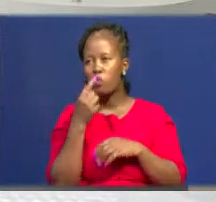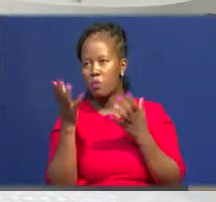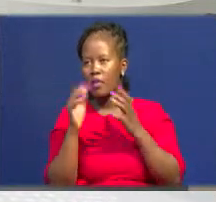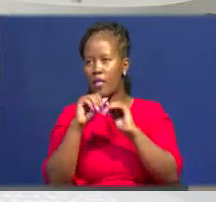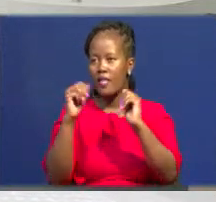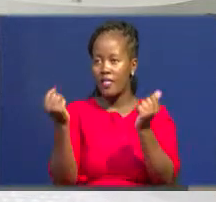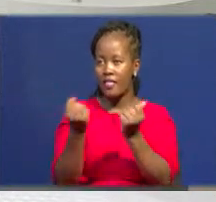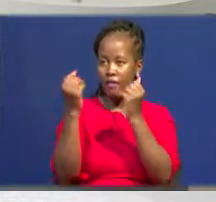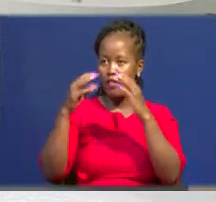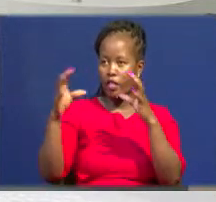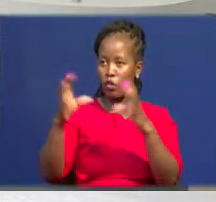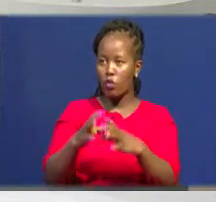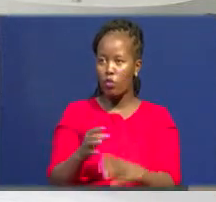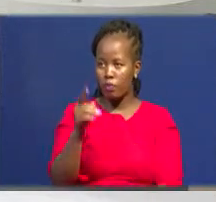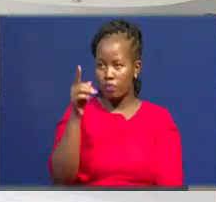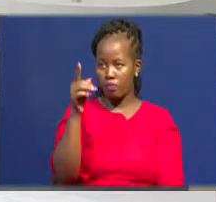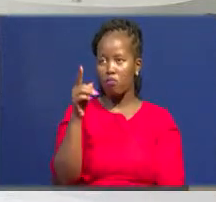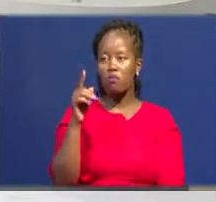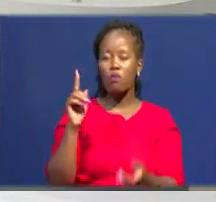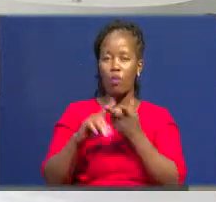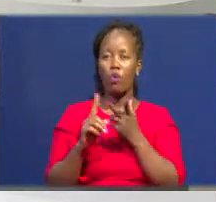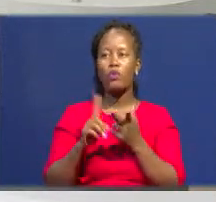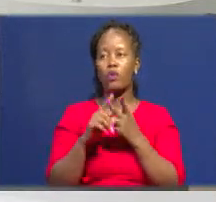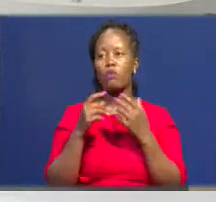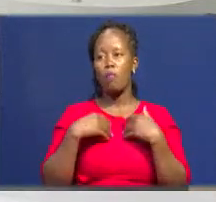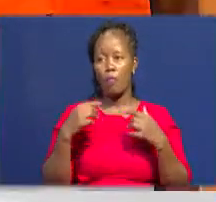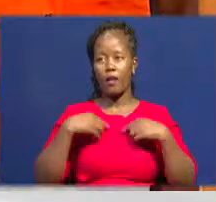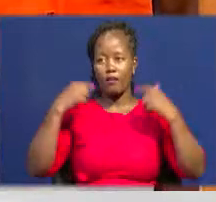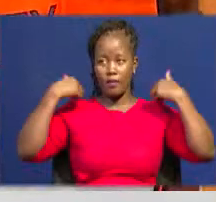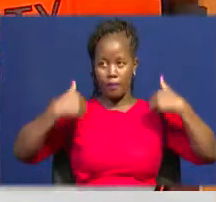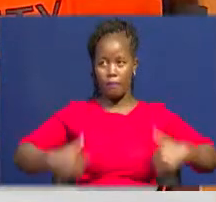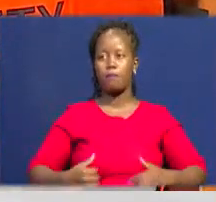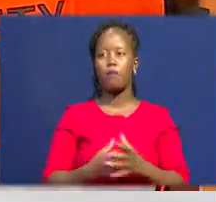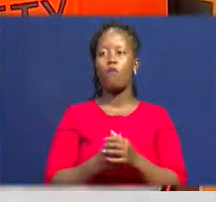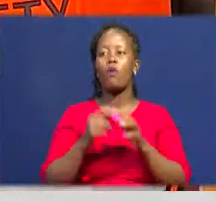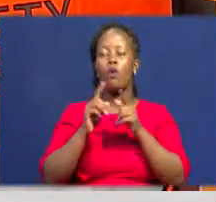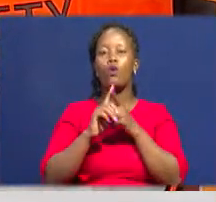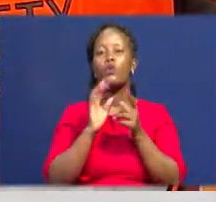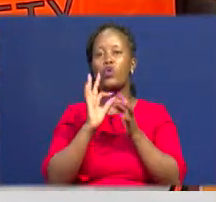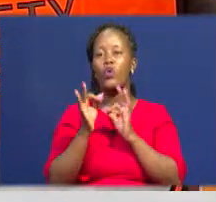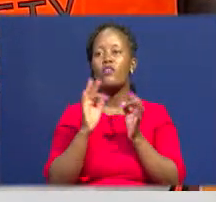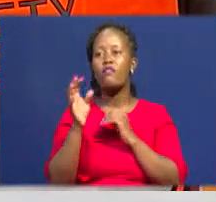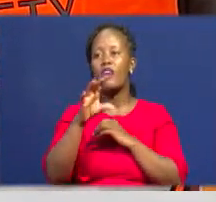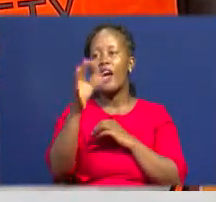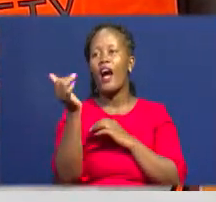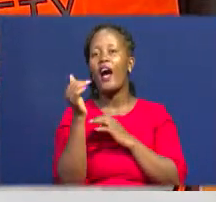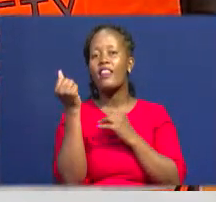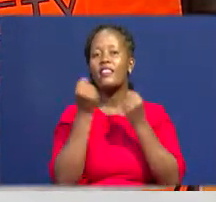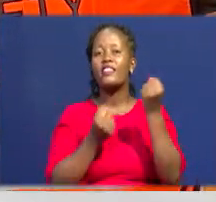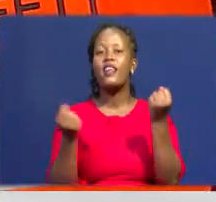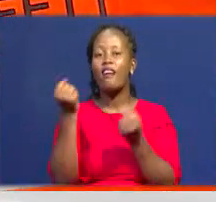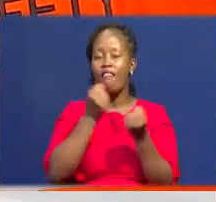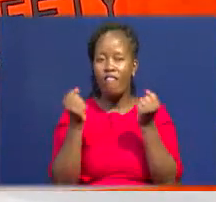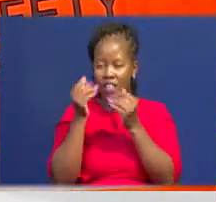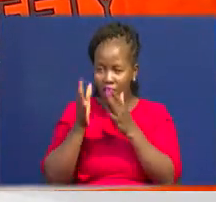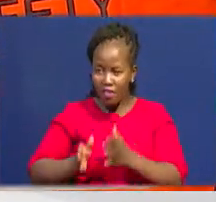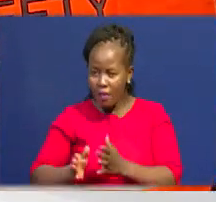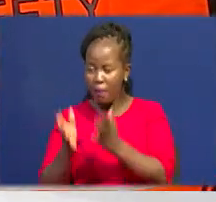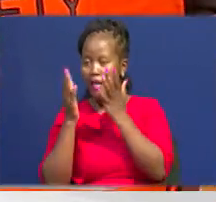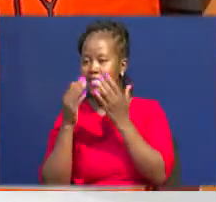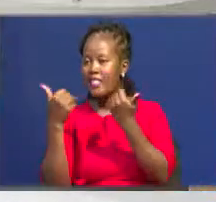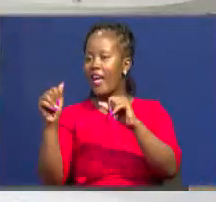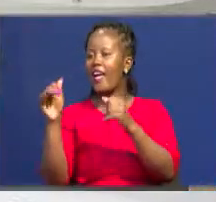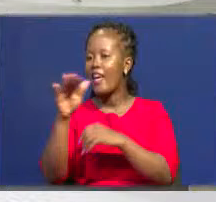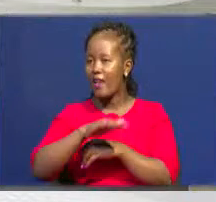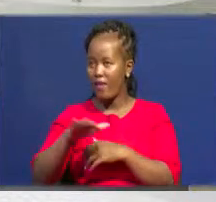safety marshal, and the chief marshal has got that. And if you see Takamoto Katsuta's car is parked somewhere on the stage,